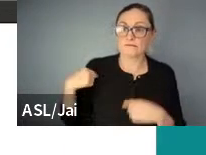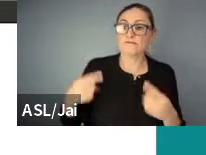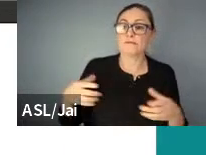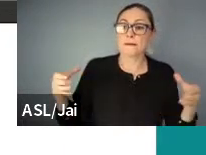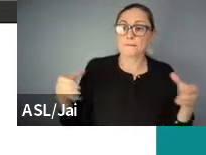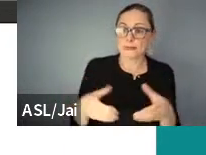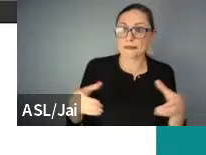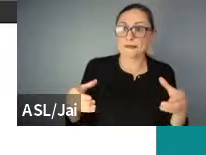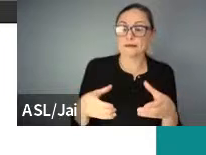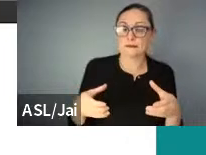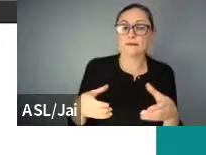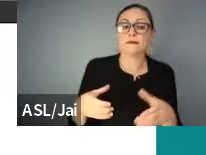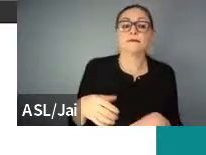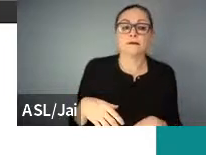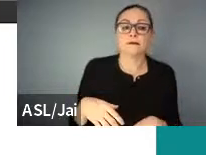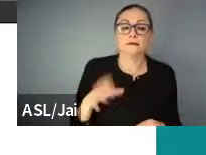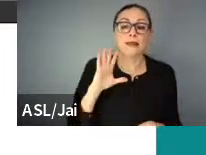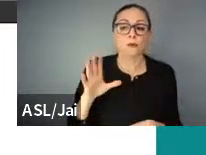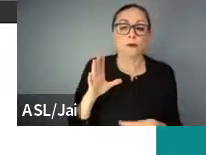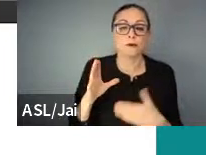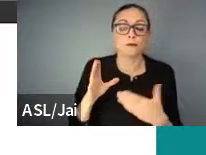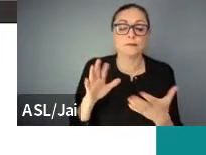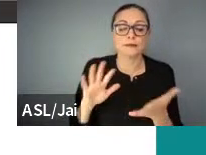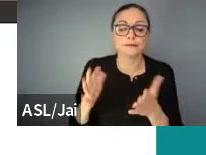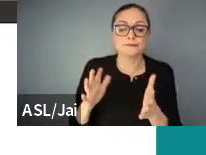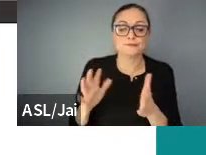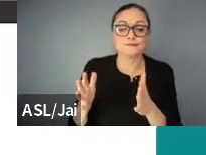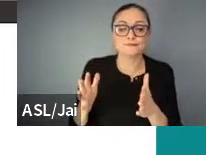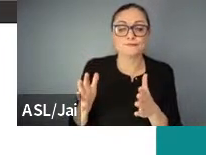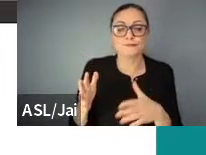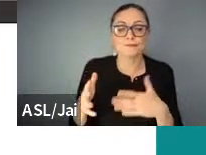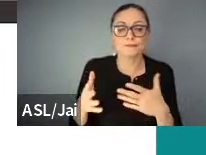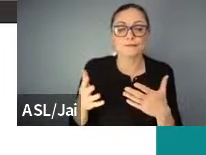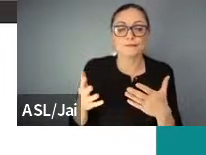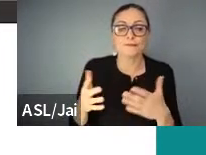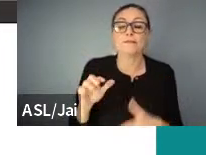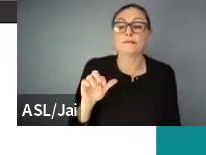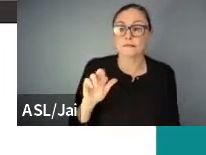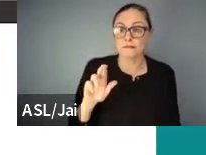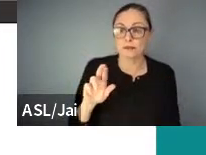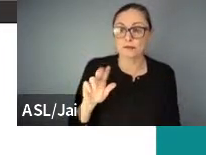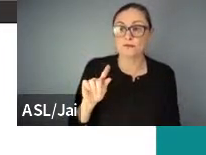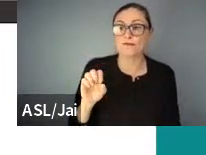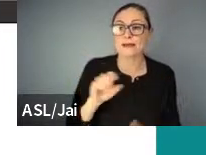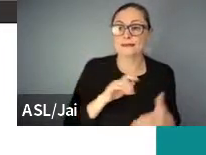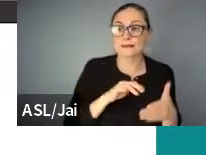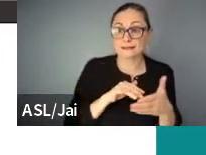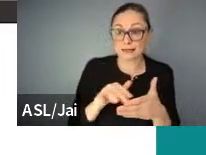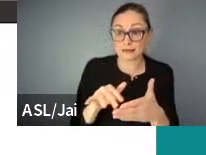be talking about, they will be actually rate setting and